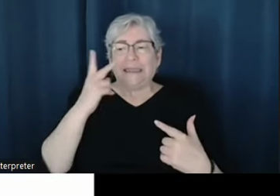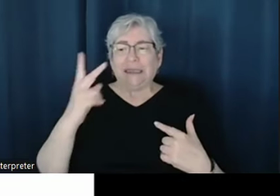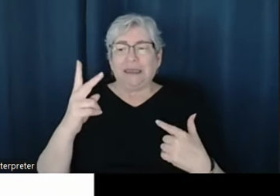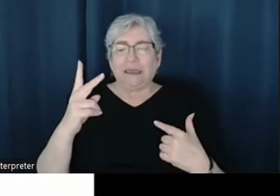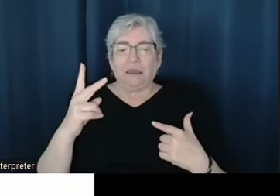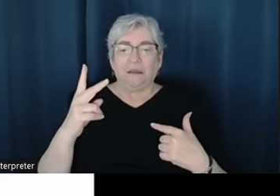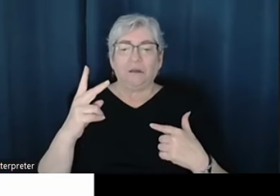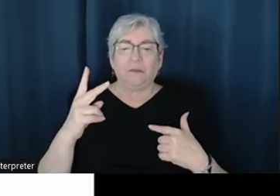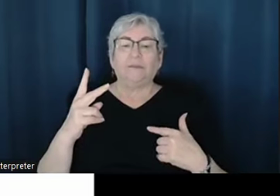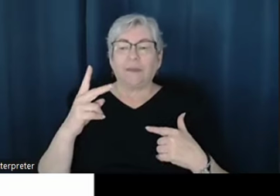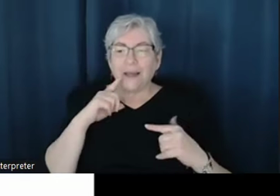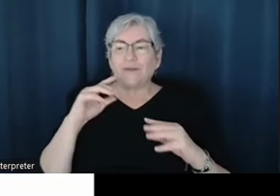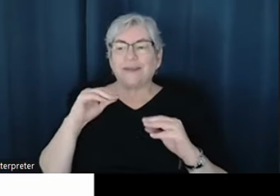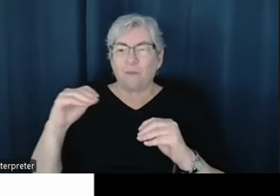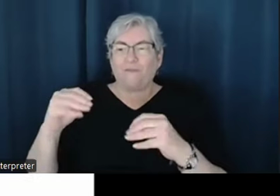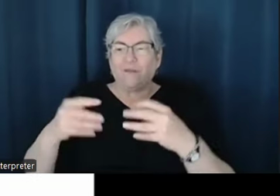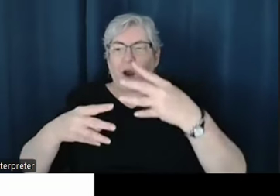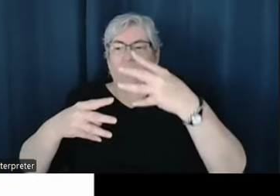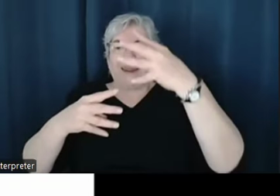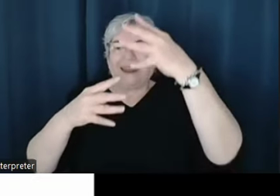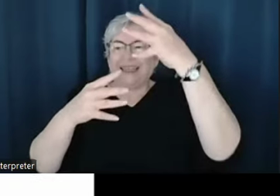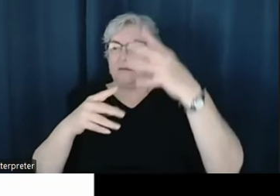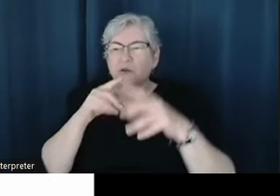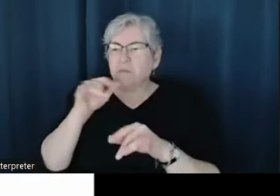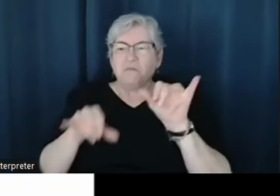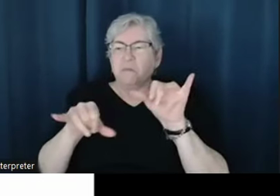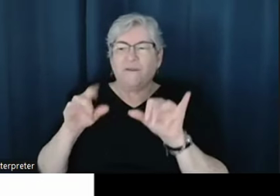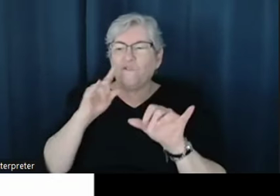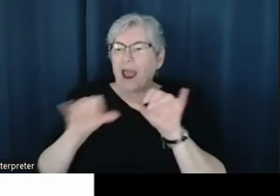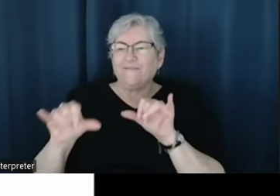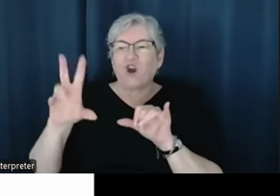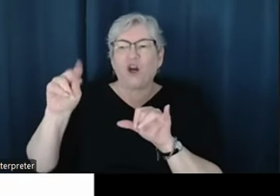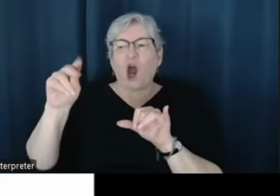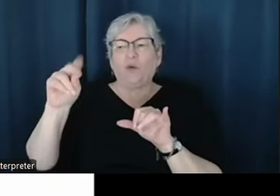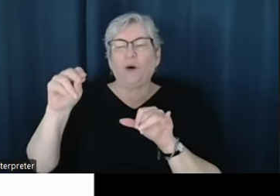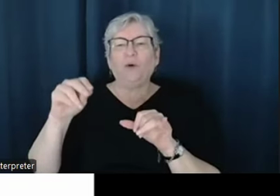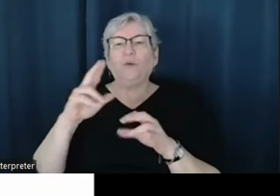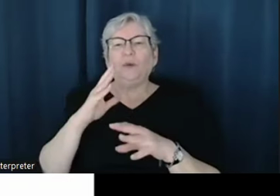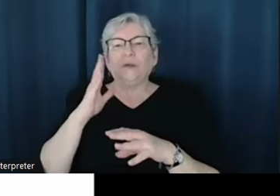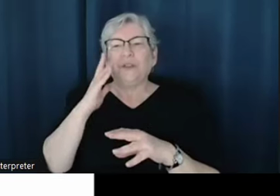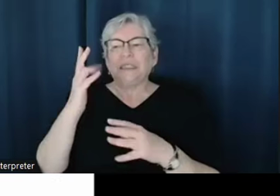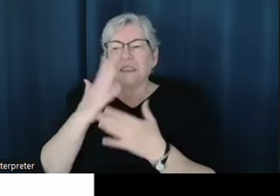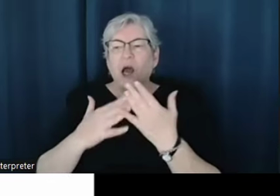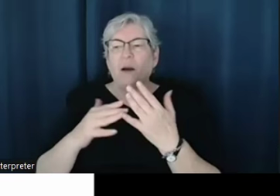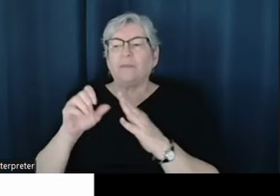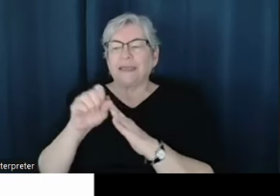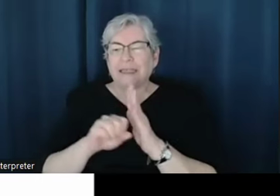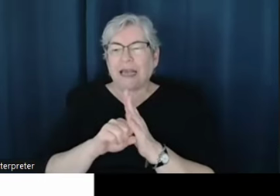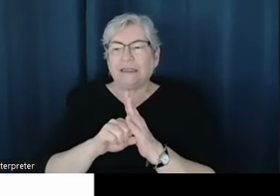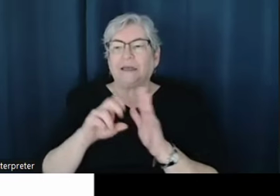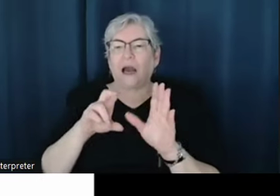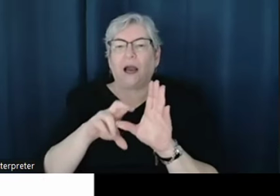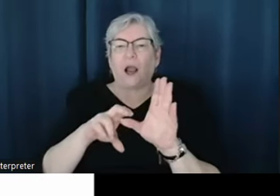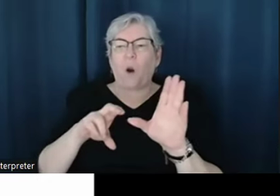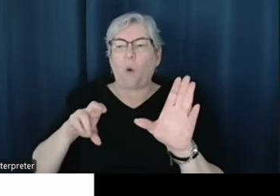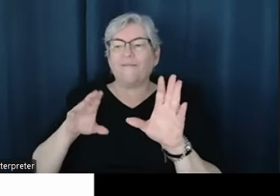there is movement on the waiting list. So people don't just sit there forever. And we have seen the states go off of this closing of